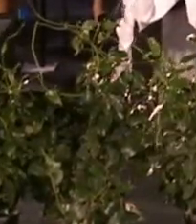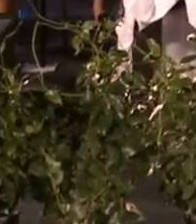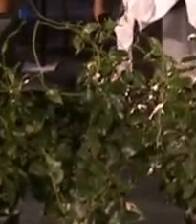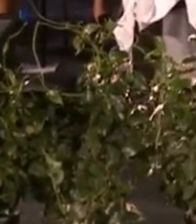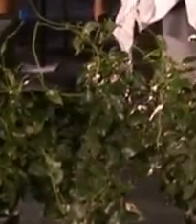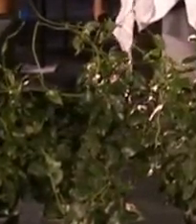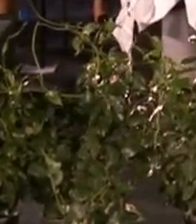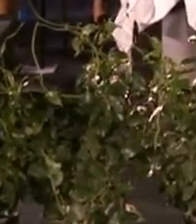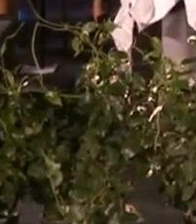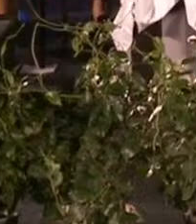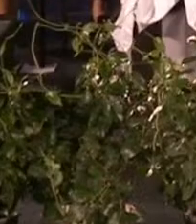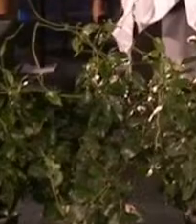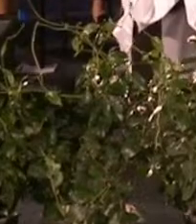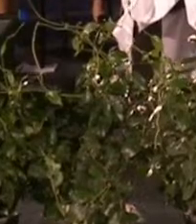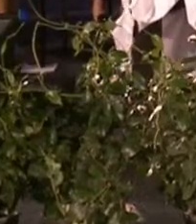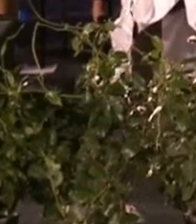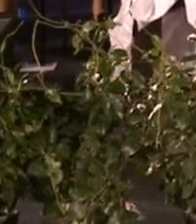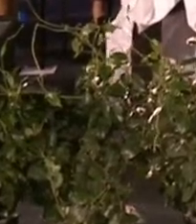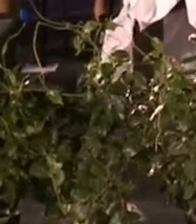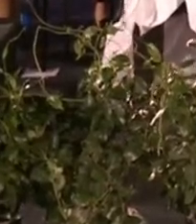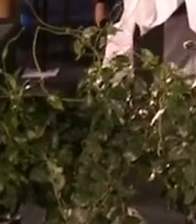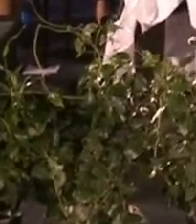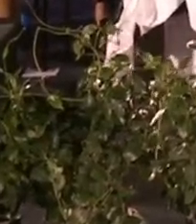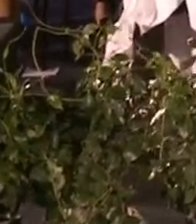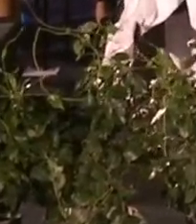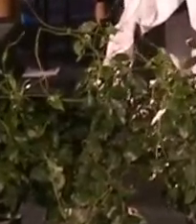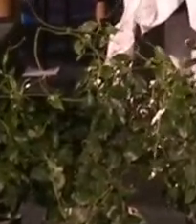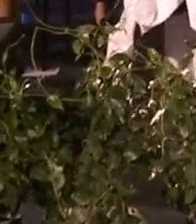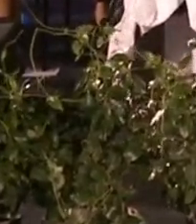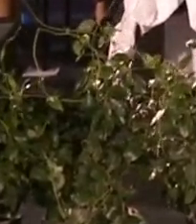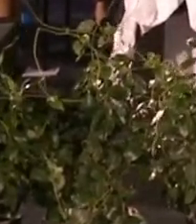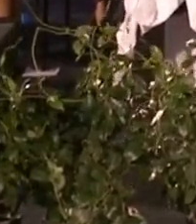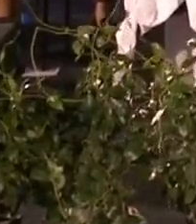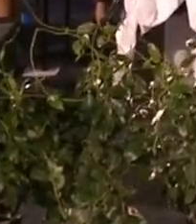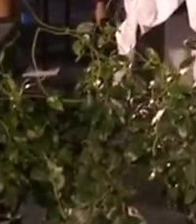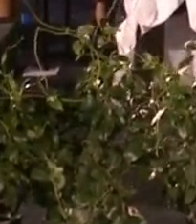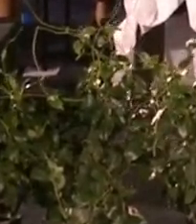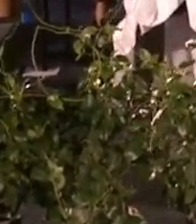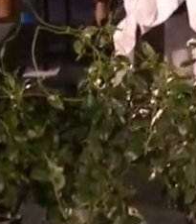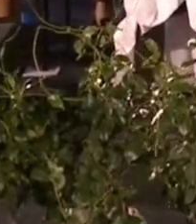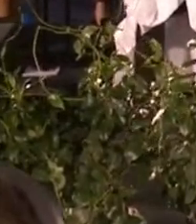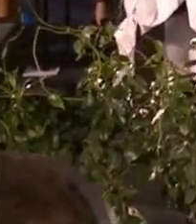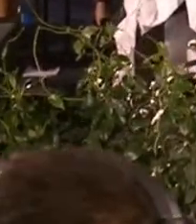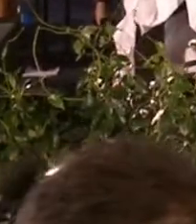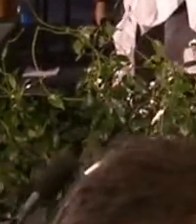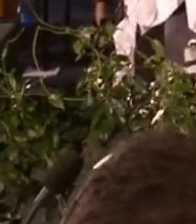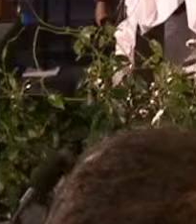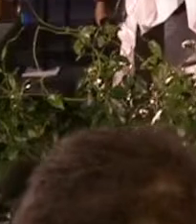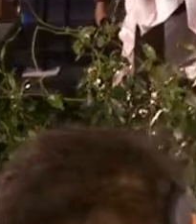Lily Rain Ramos will be attending Palo Alto College.